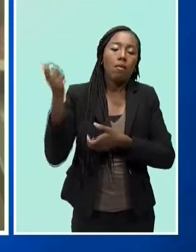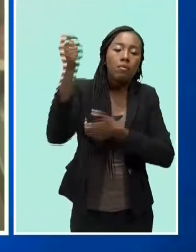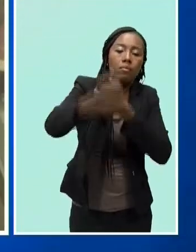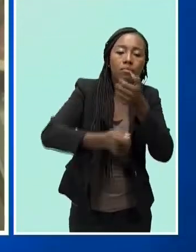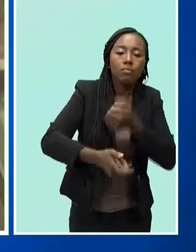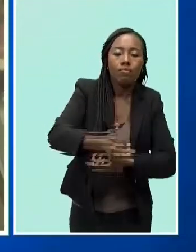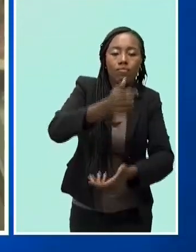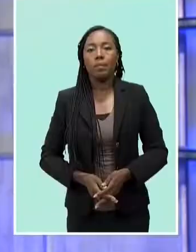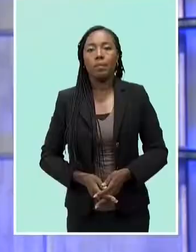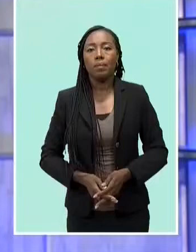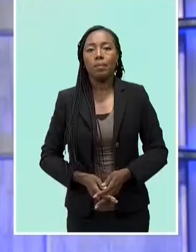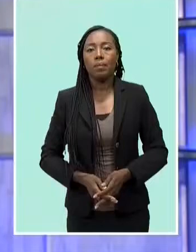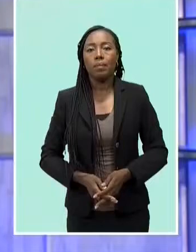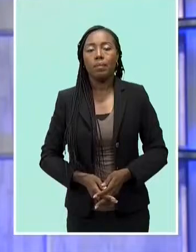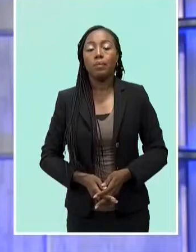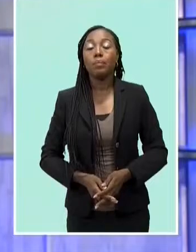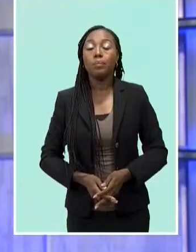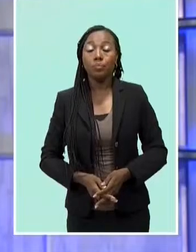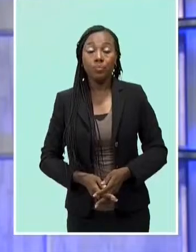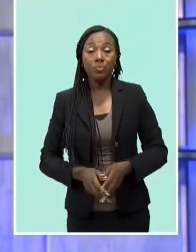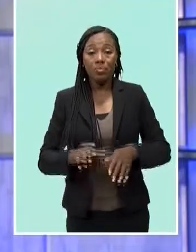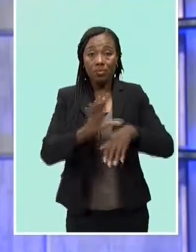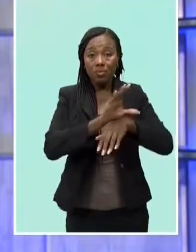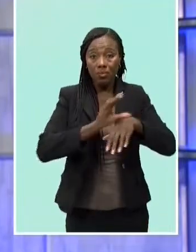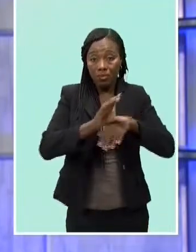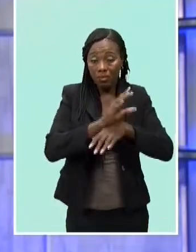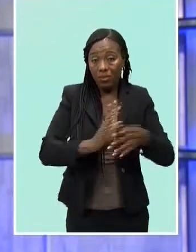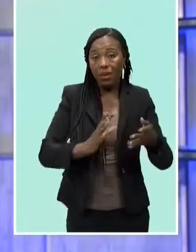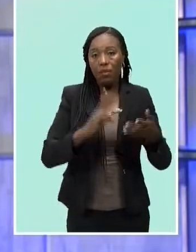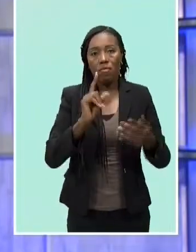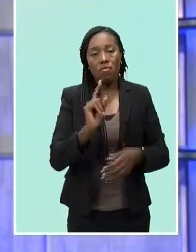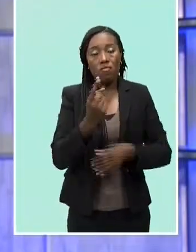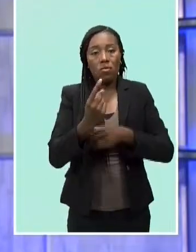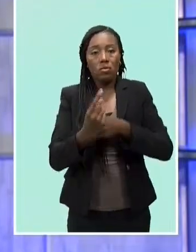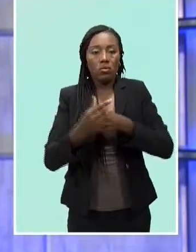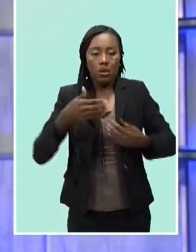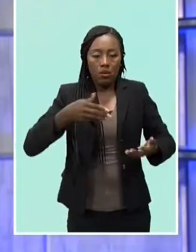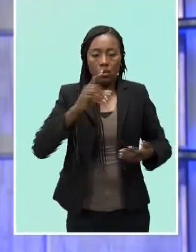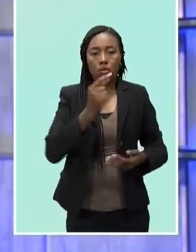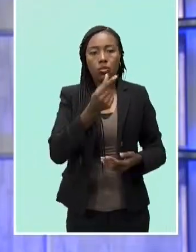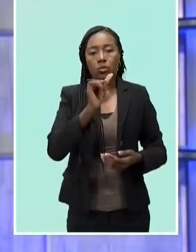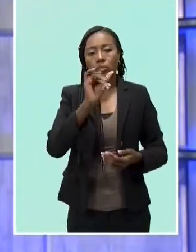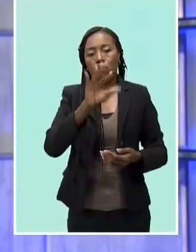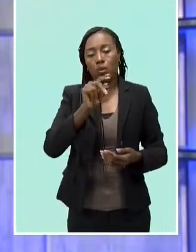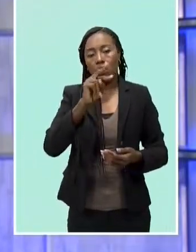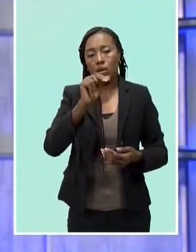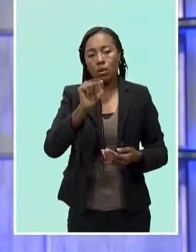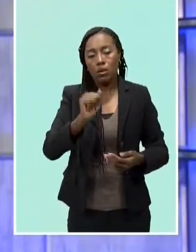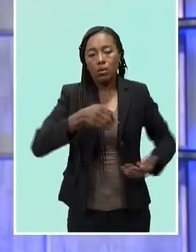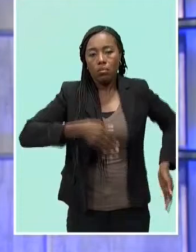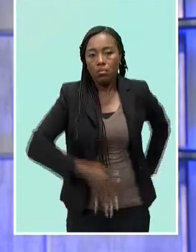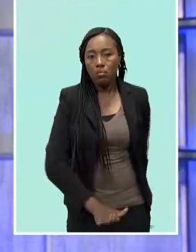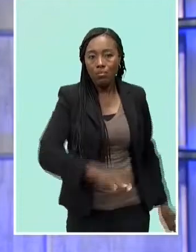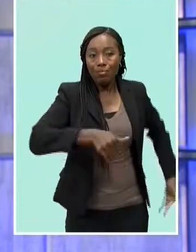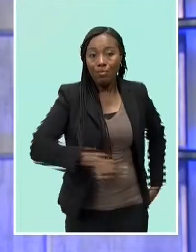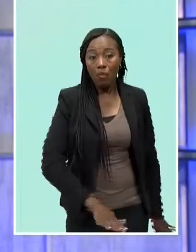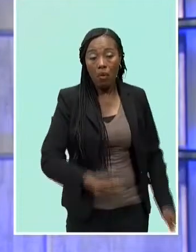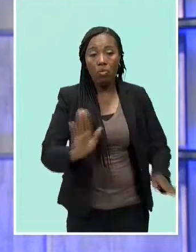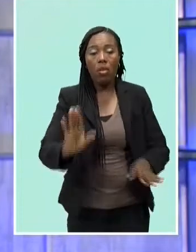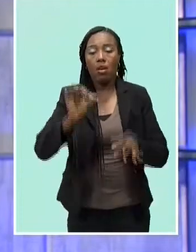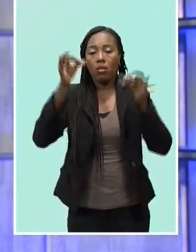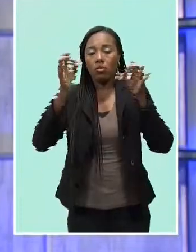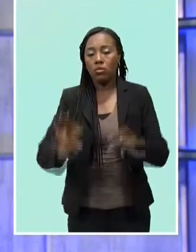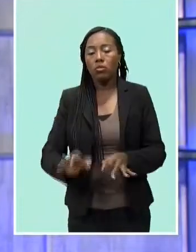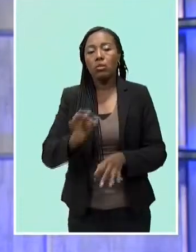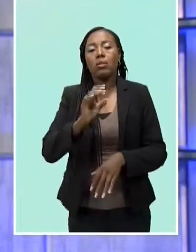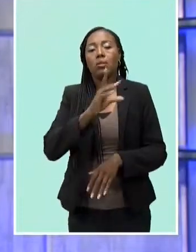flying fish. Regional stories now, and first in Guyana, where retired Justice James Patterson has tendered his resignation